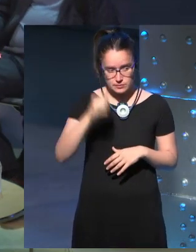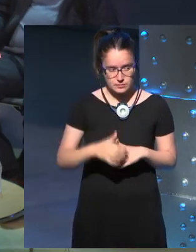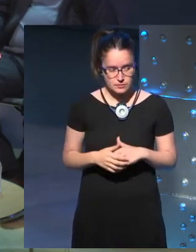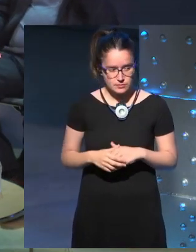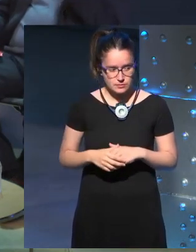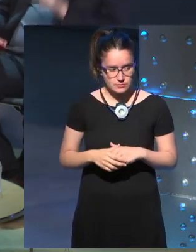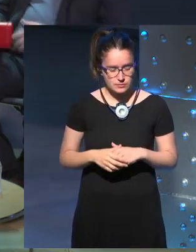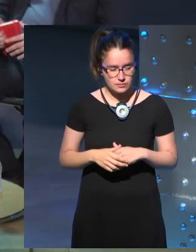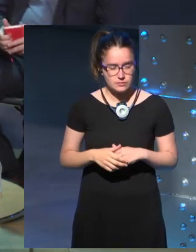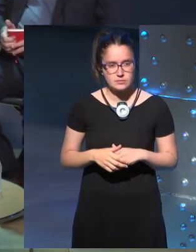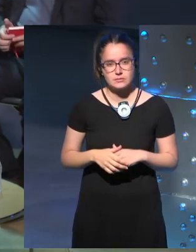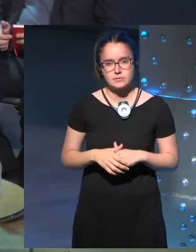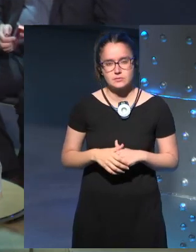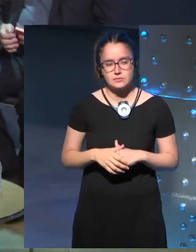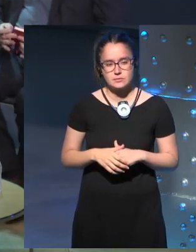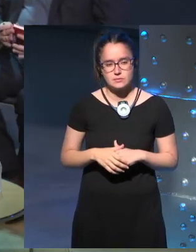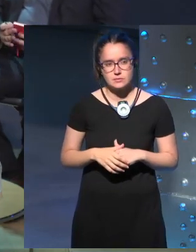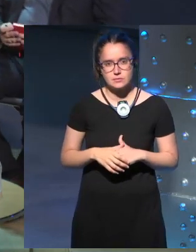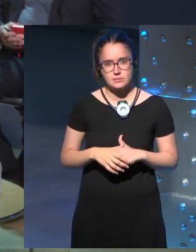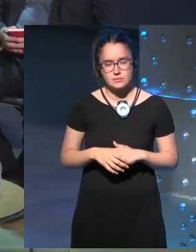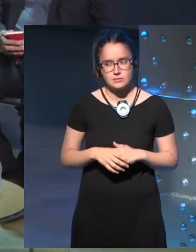We were talking about this earlier, and